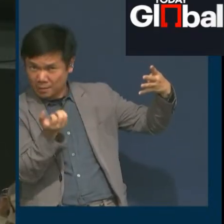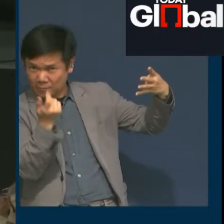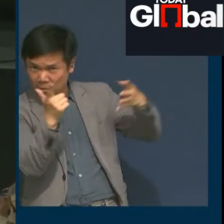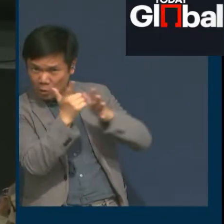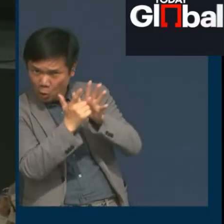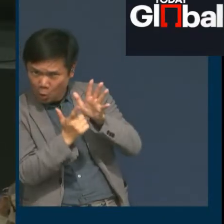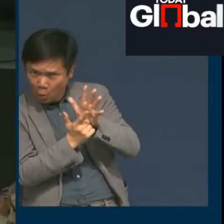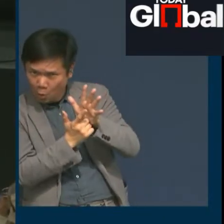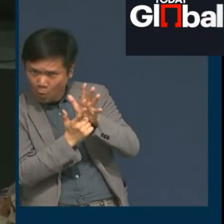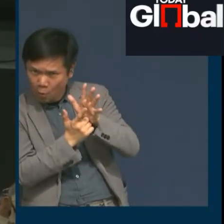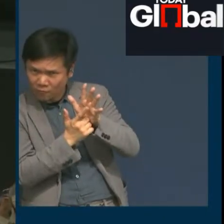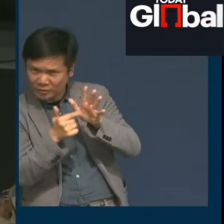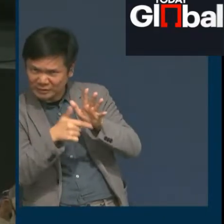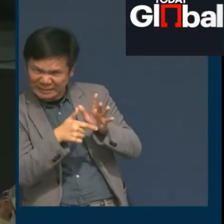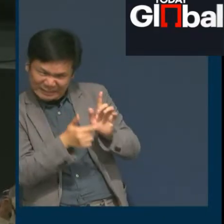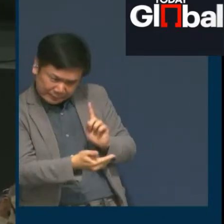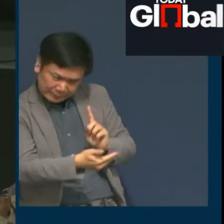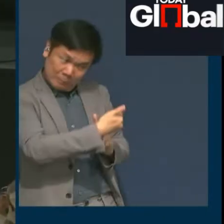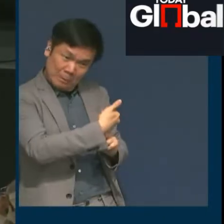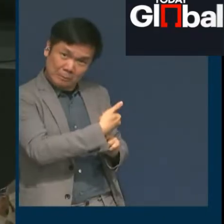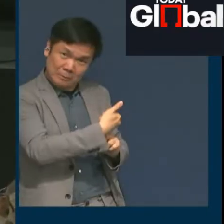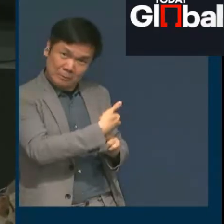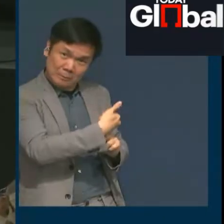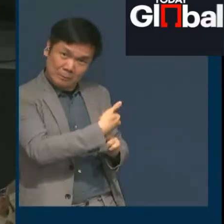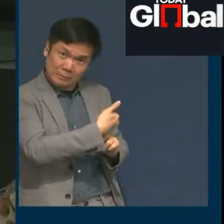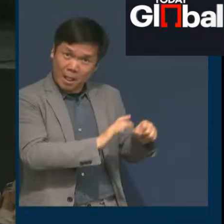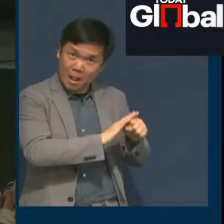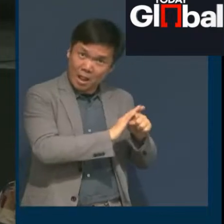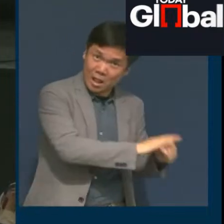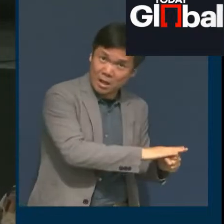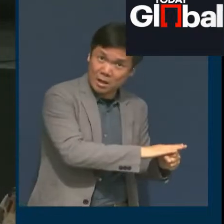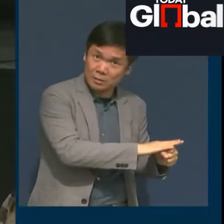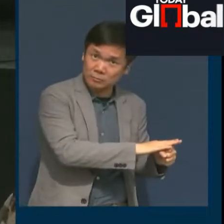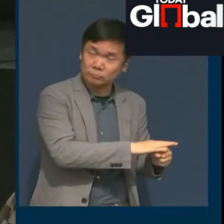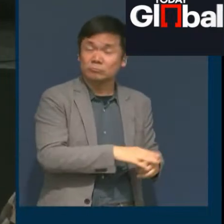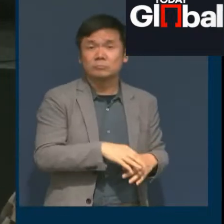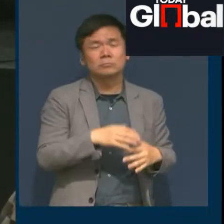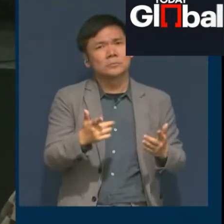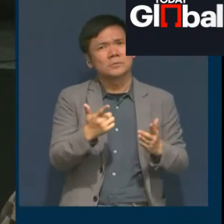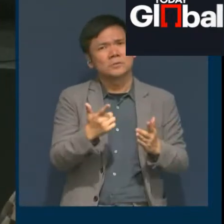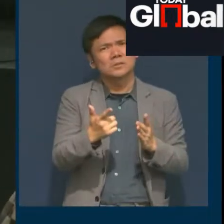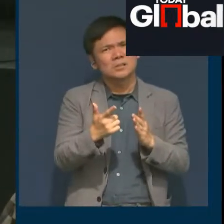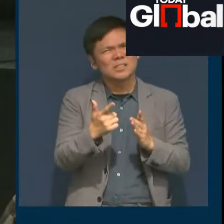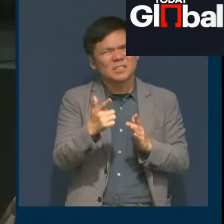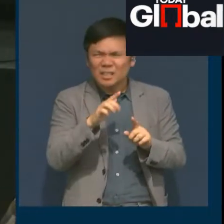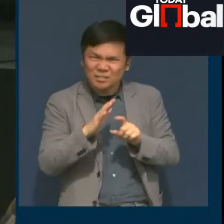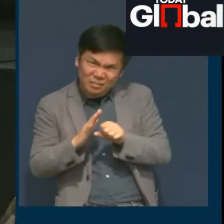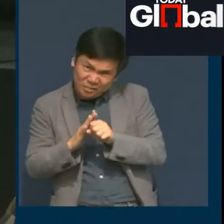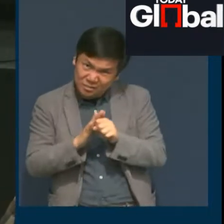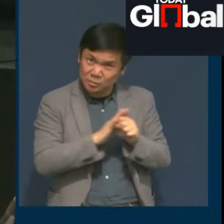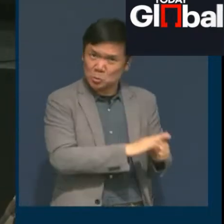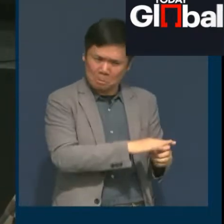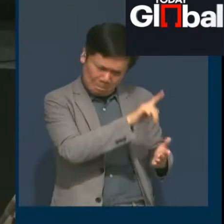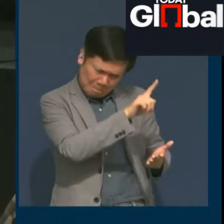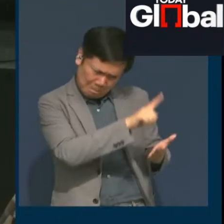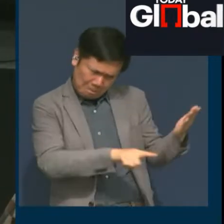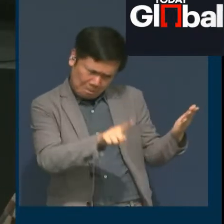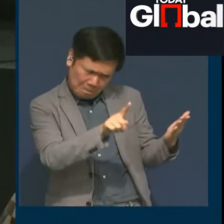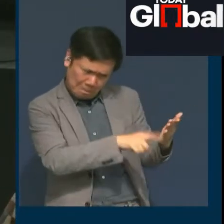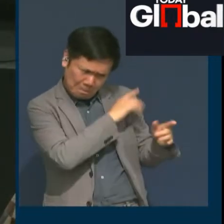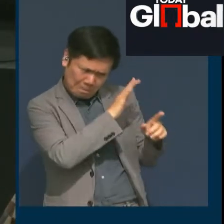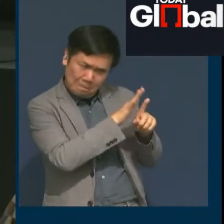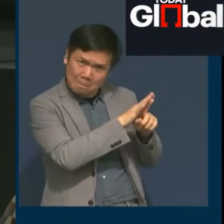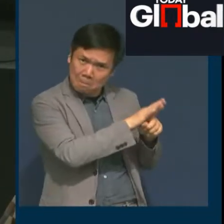discrimination? And this relates to discrimination against persons with disabilities. Are you planning